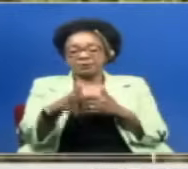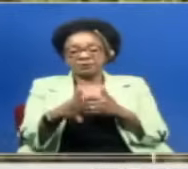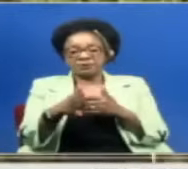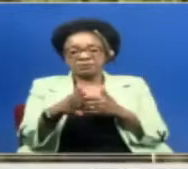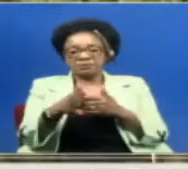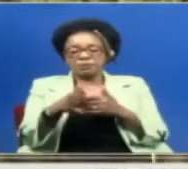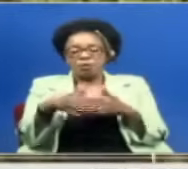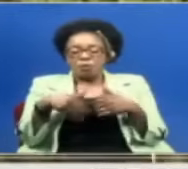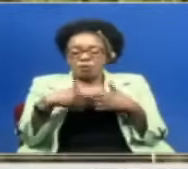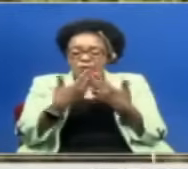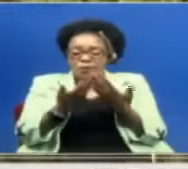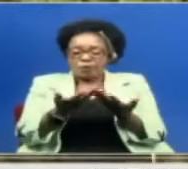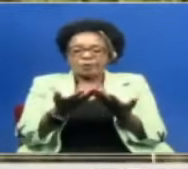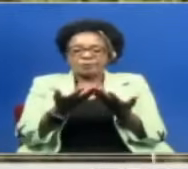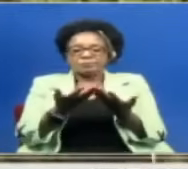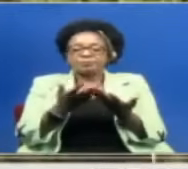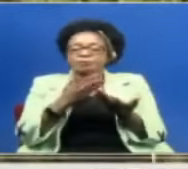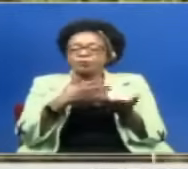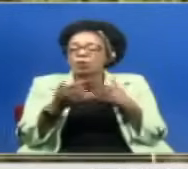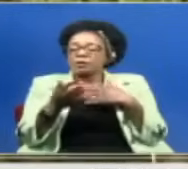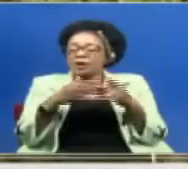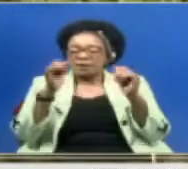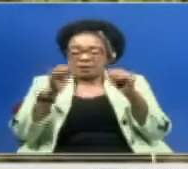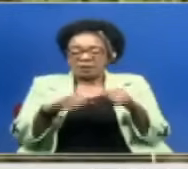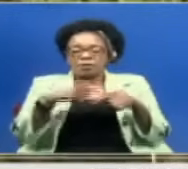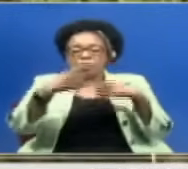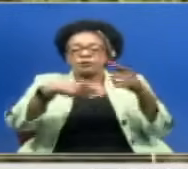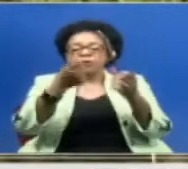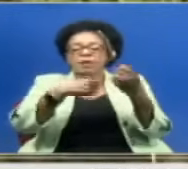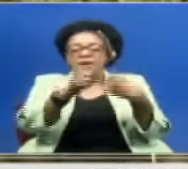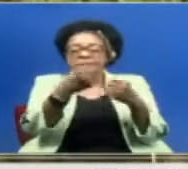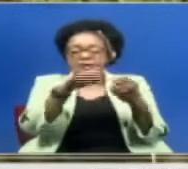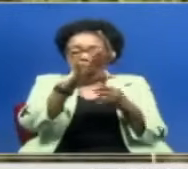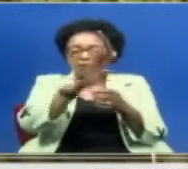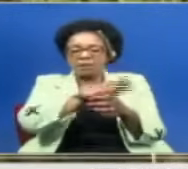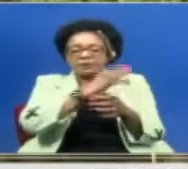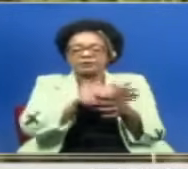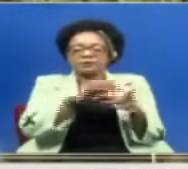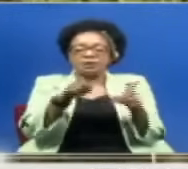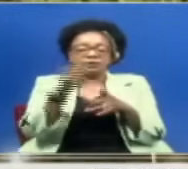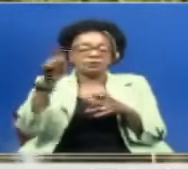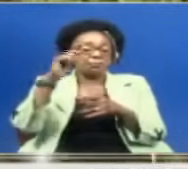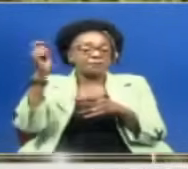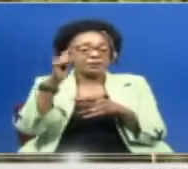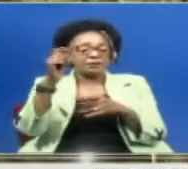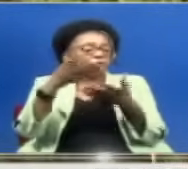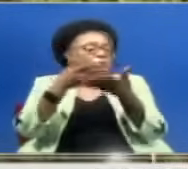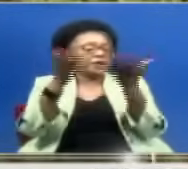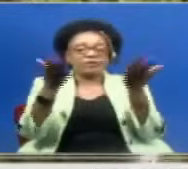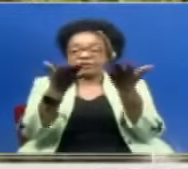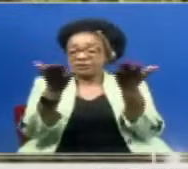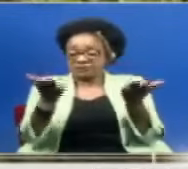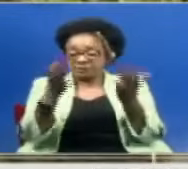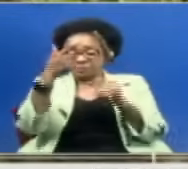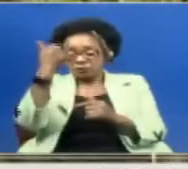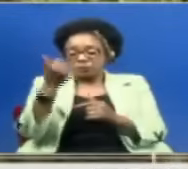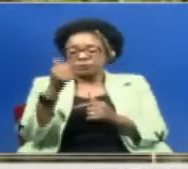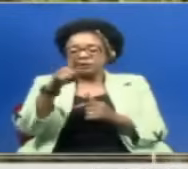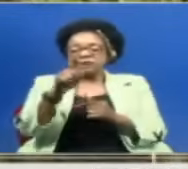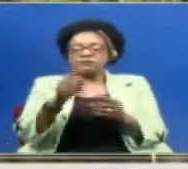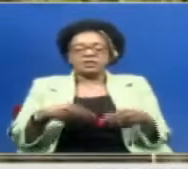or whether he can continue to act in his capacity as president wherever he is, because he has not